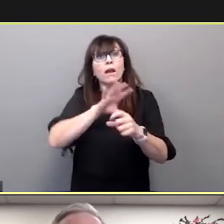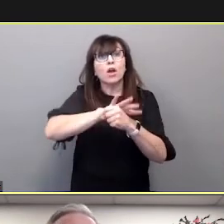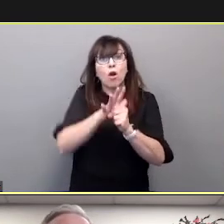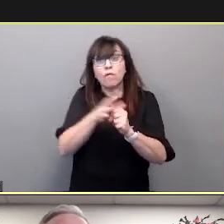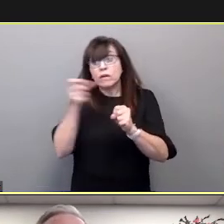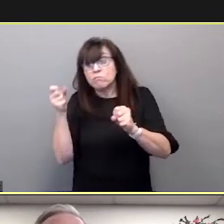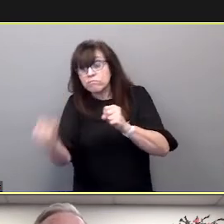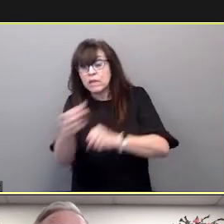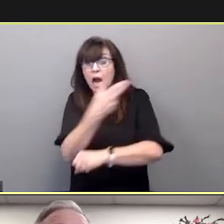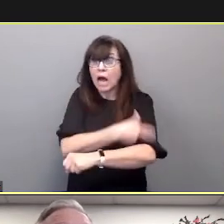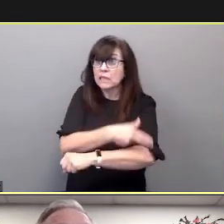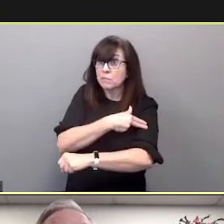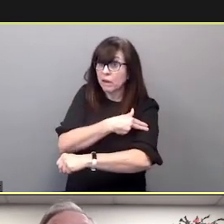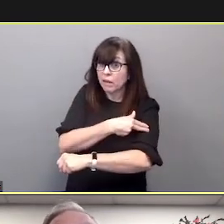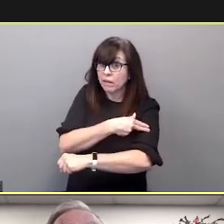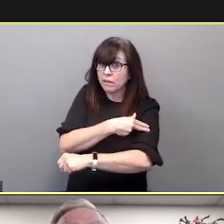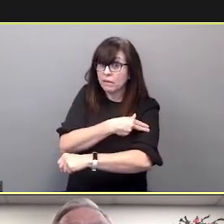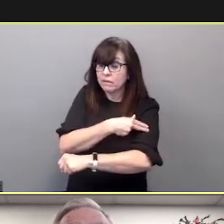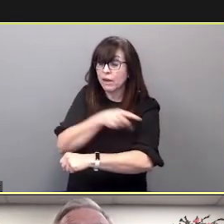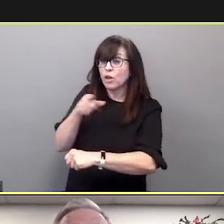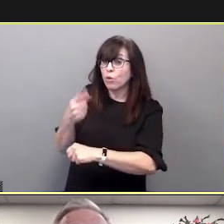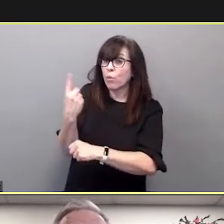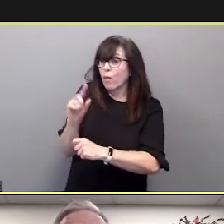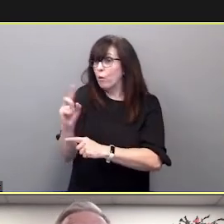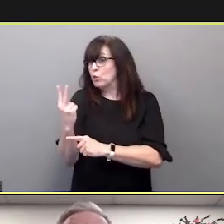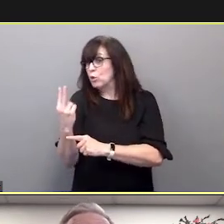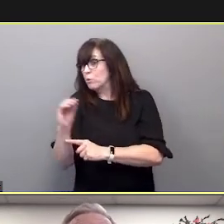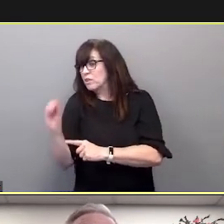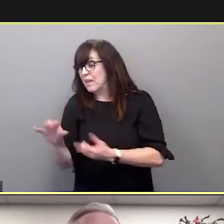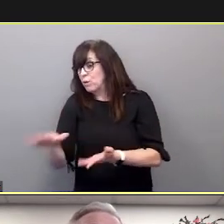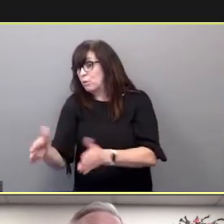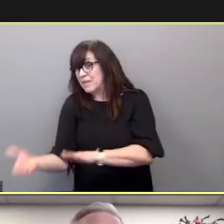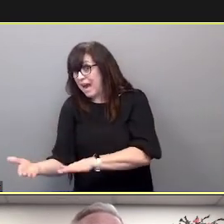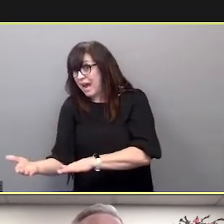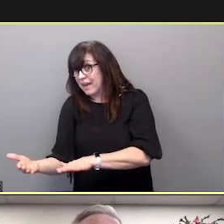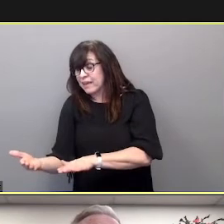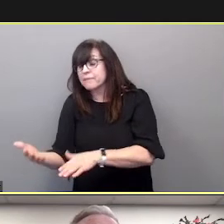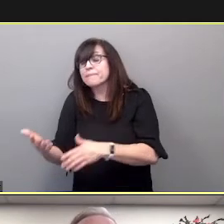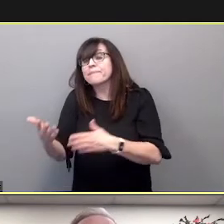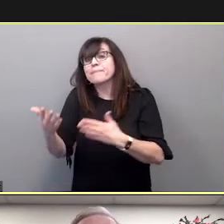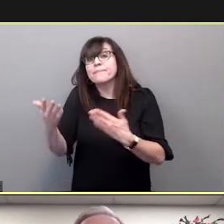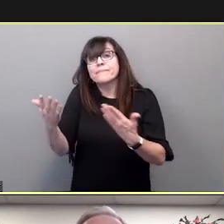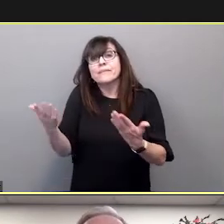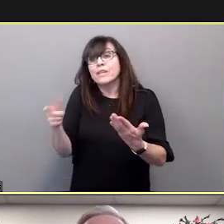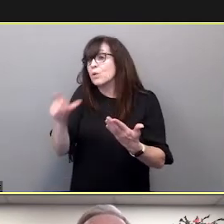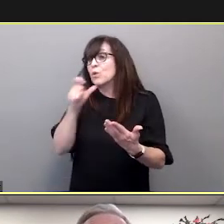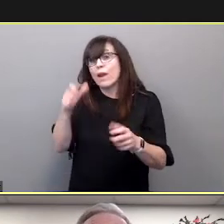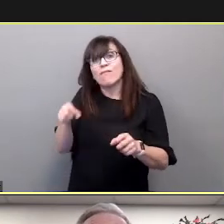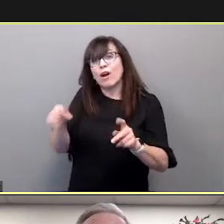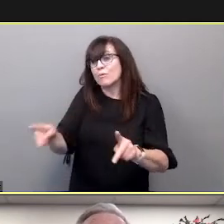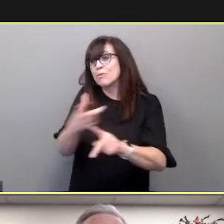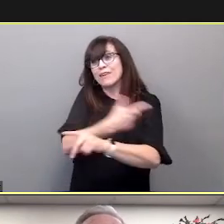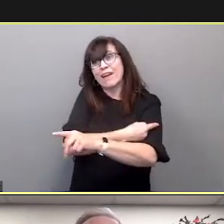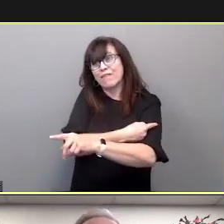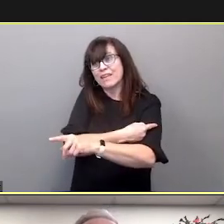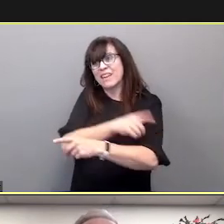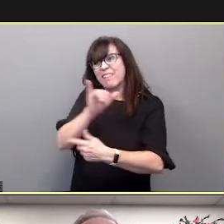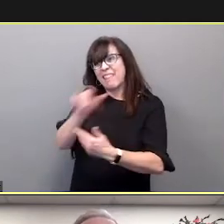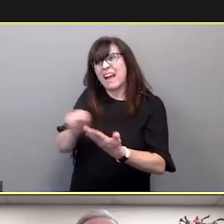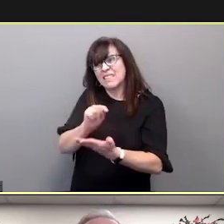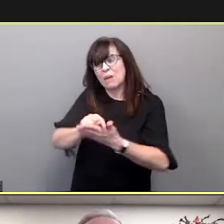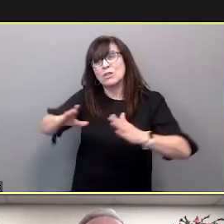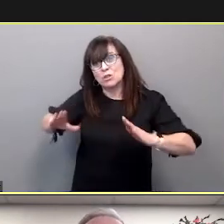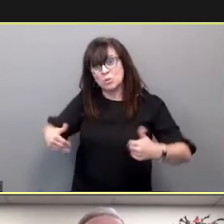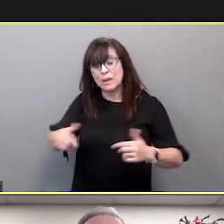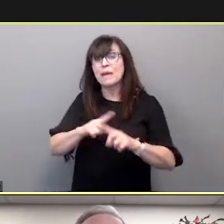hospitalized, and you're one of those 2% of people who die, then you don't have the opportunity to get vaccinated then. But